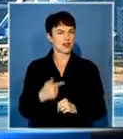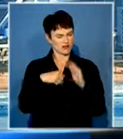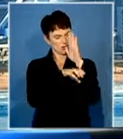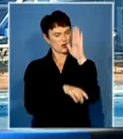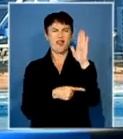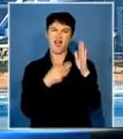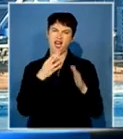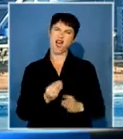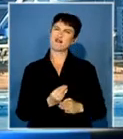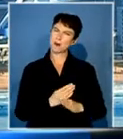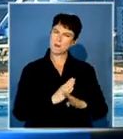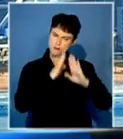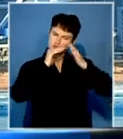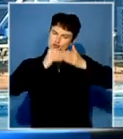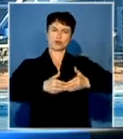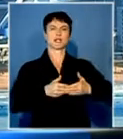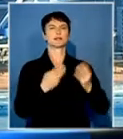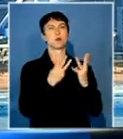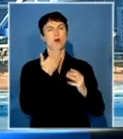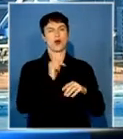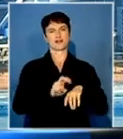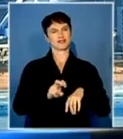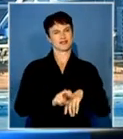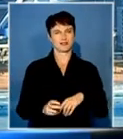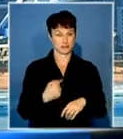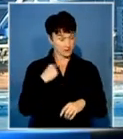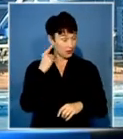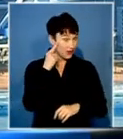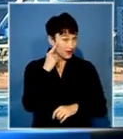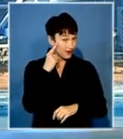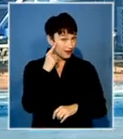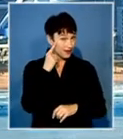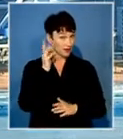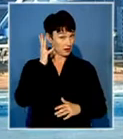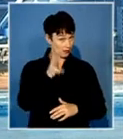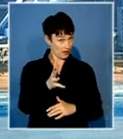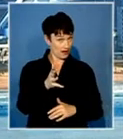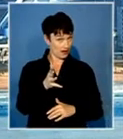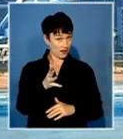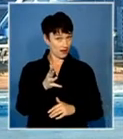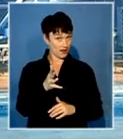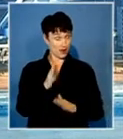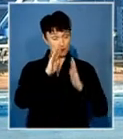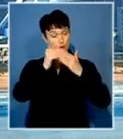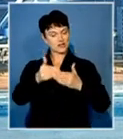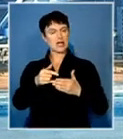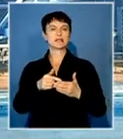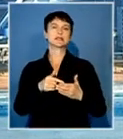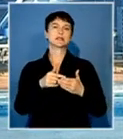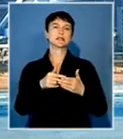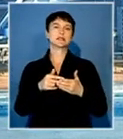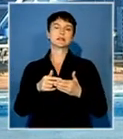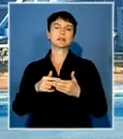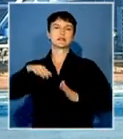very robust protection for investors. We don't think that there will be any reduction in the levels of protection that are